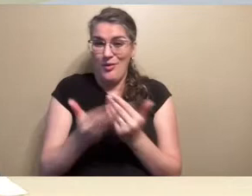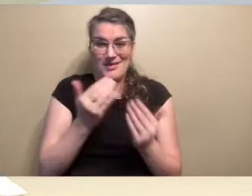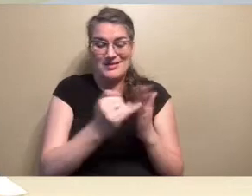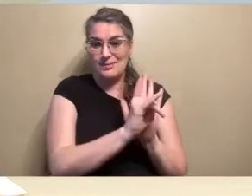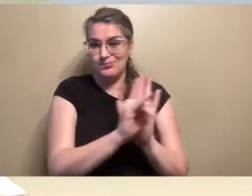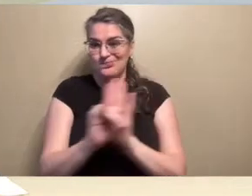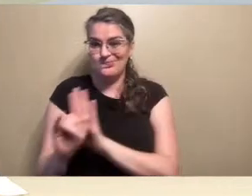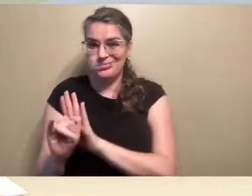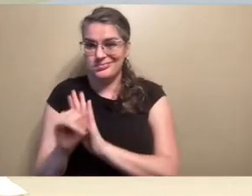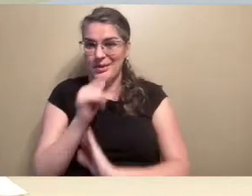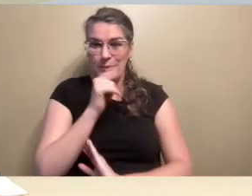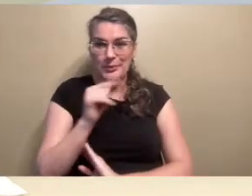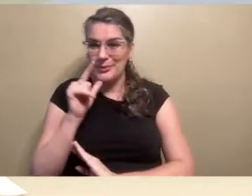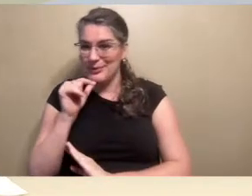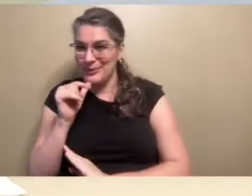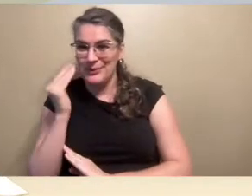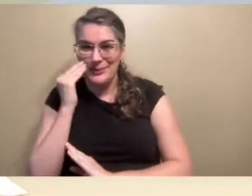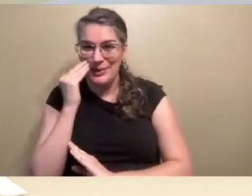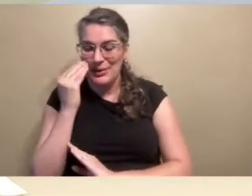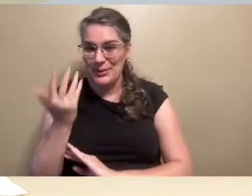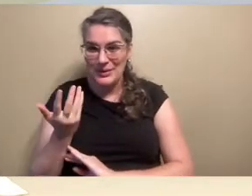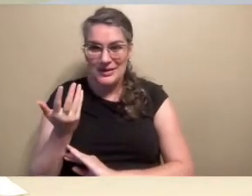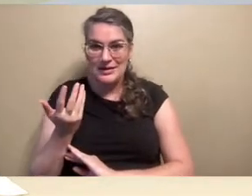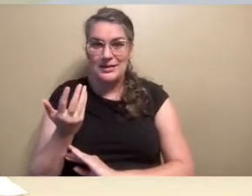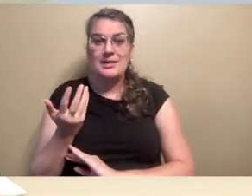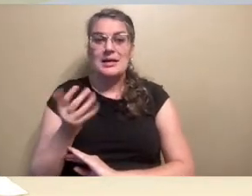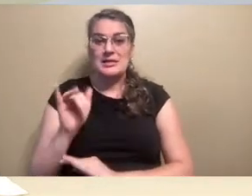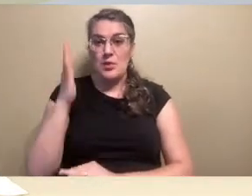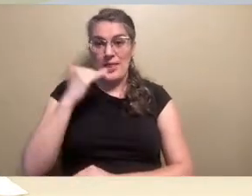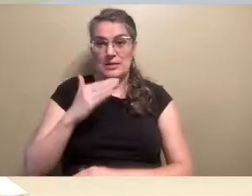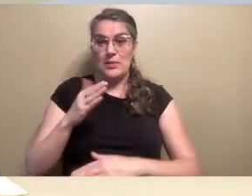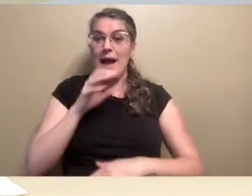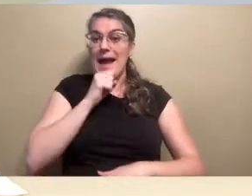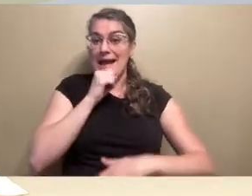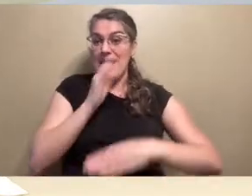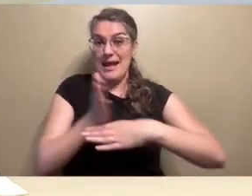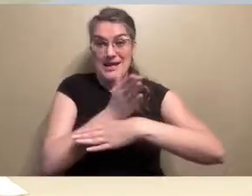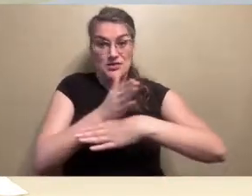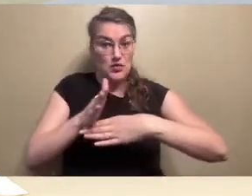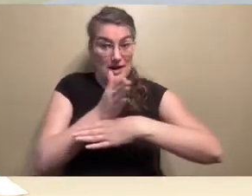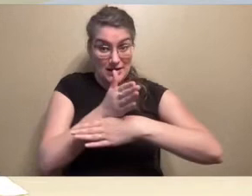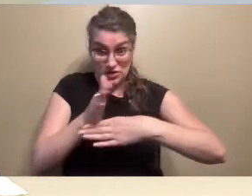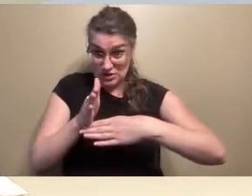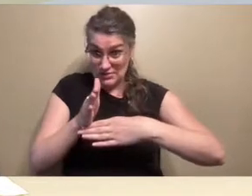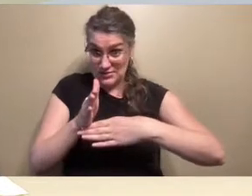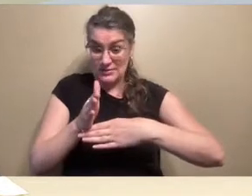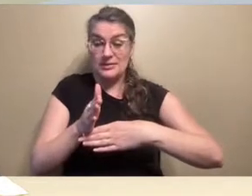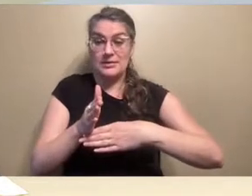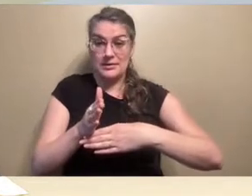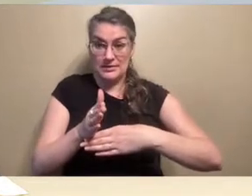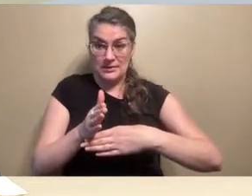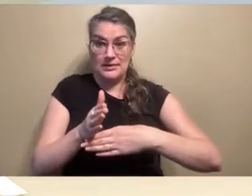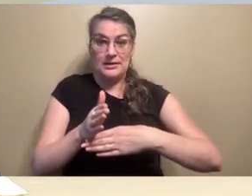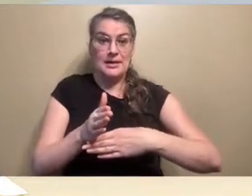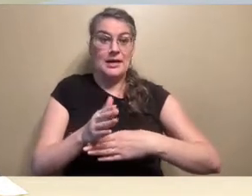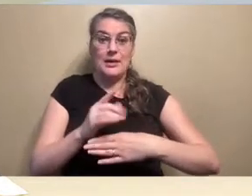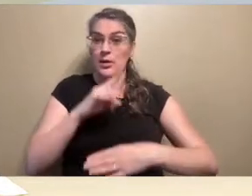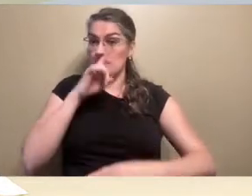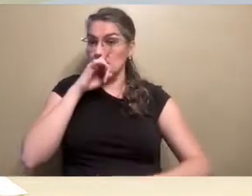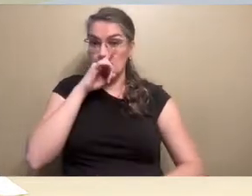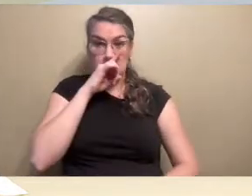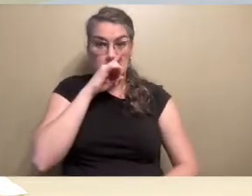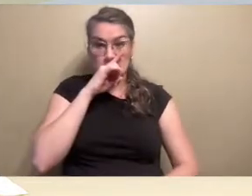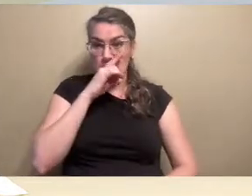as possible. We do an age range. We've changed it so that we aren't doing male, female, for